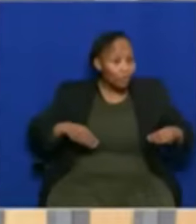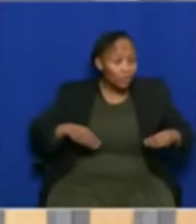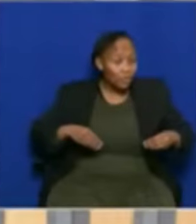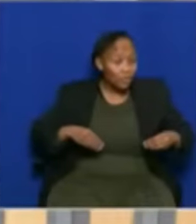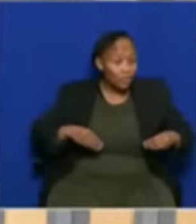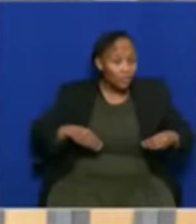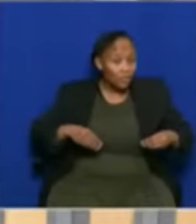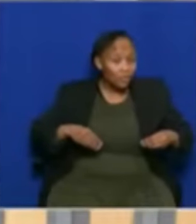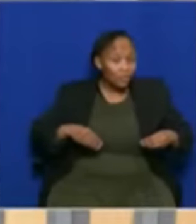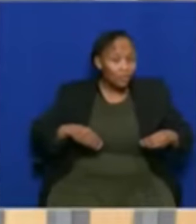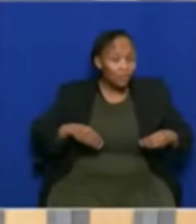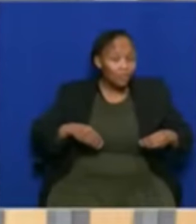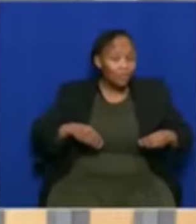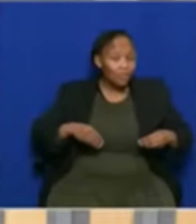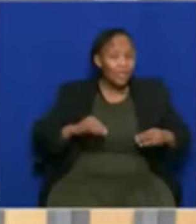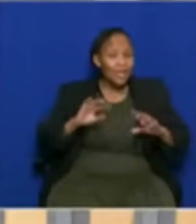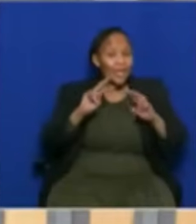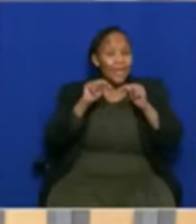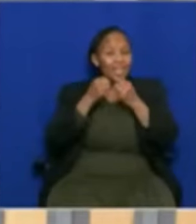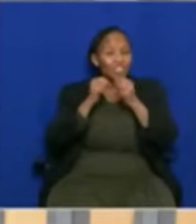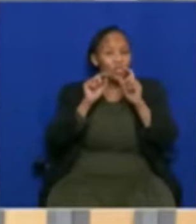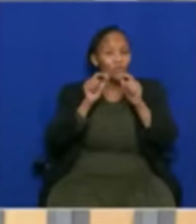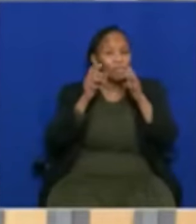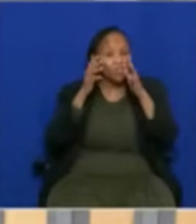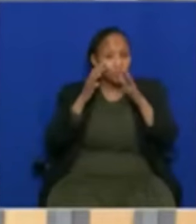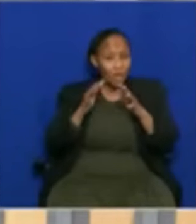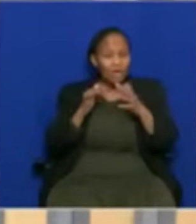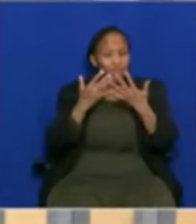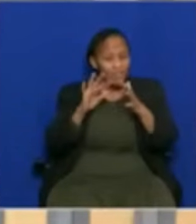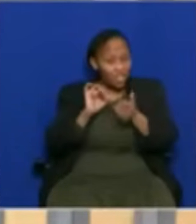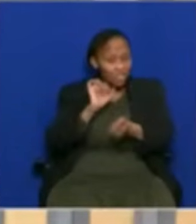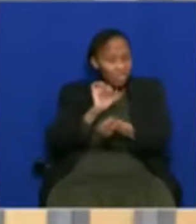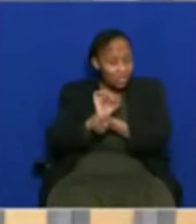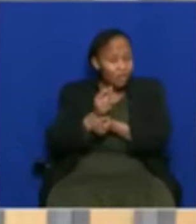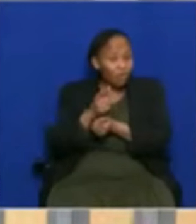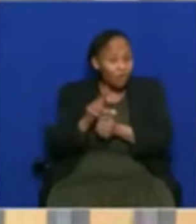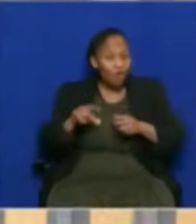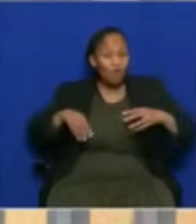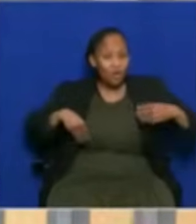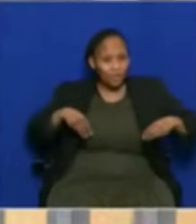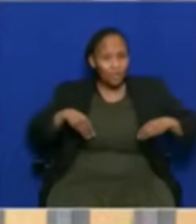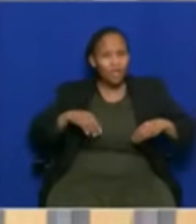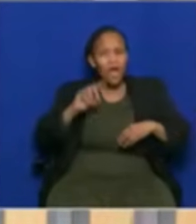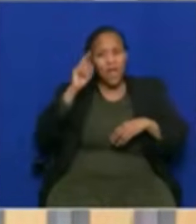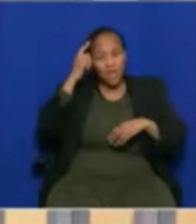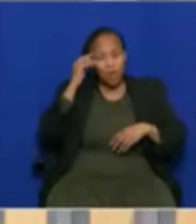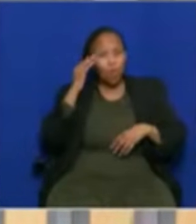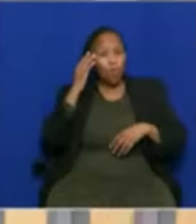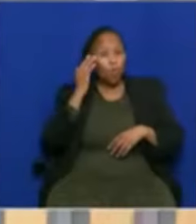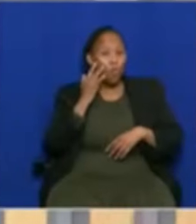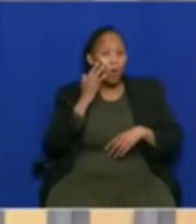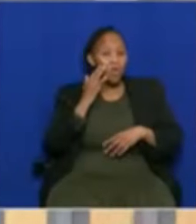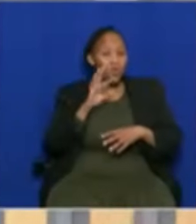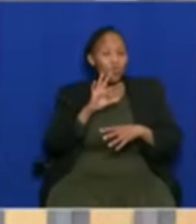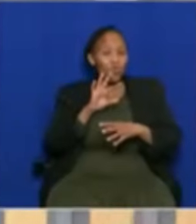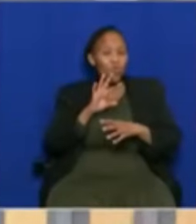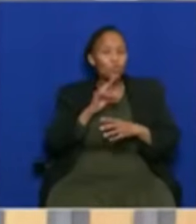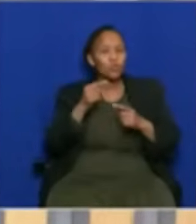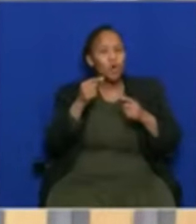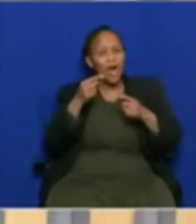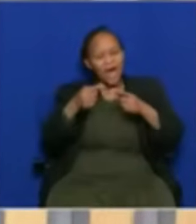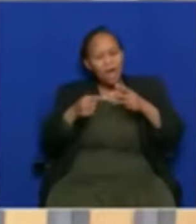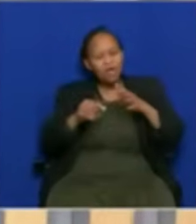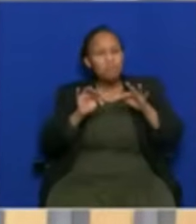corruption? The National Commission... I think you included him when you stated who has been arrested for what. When